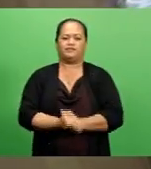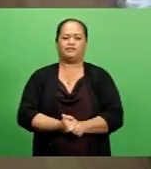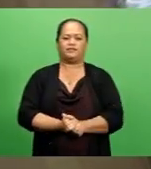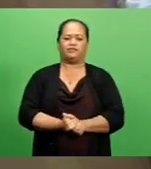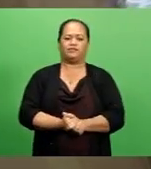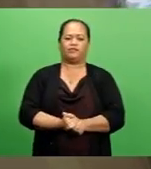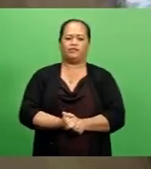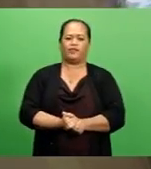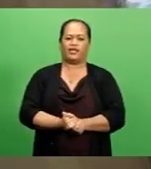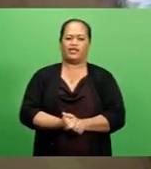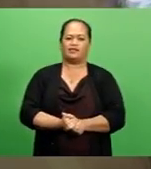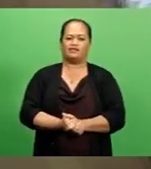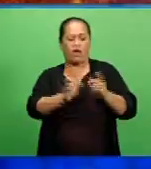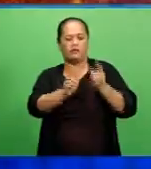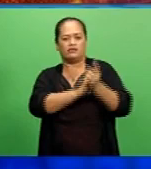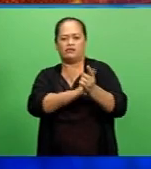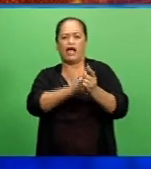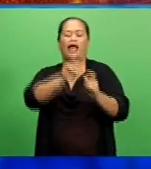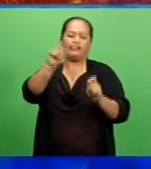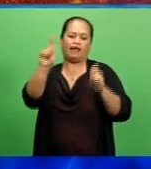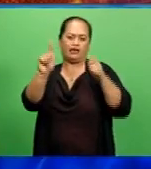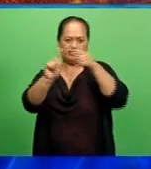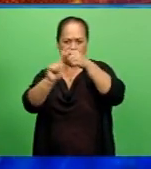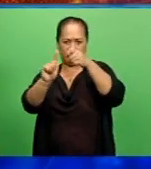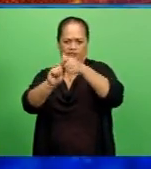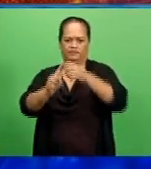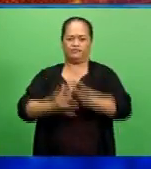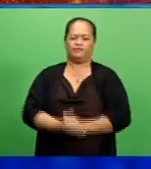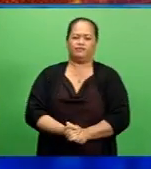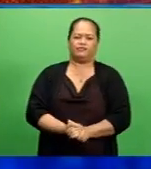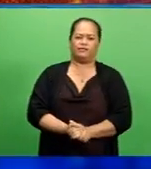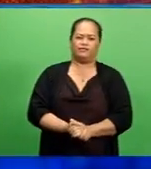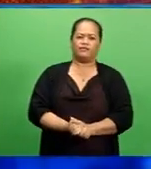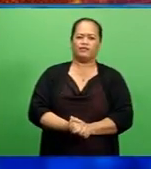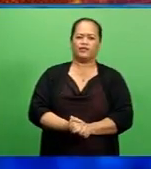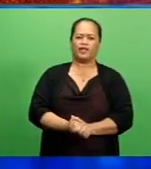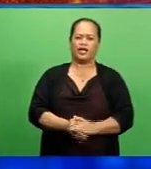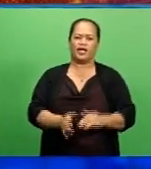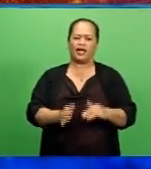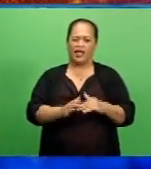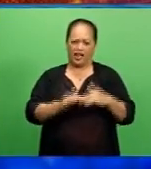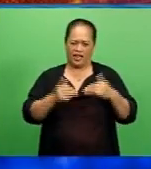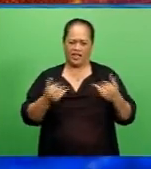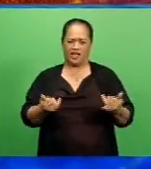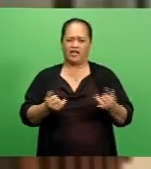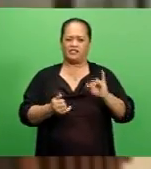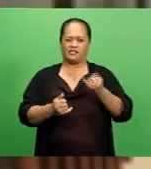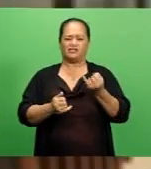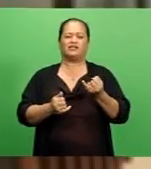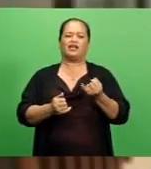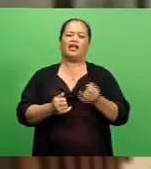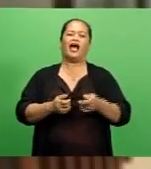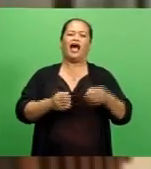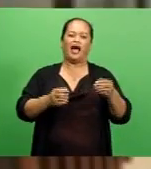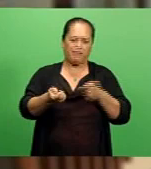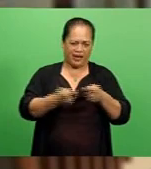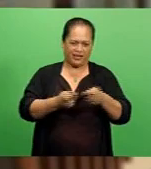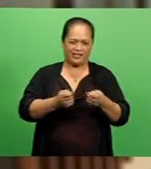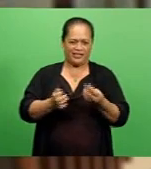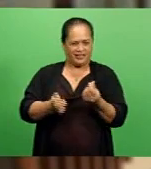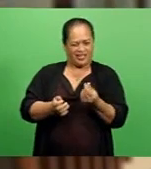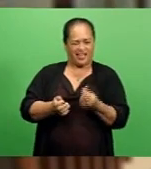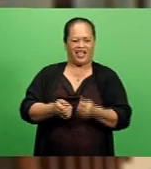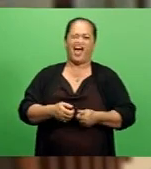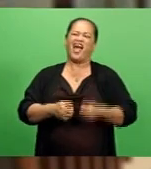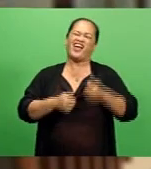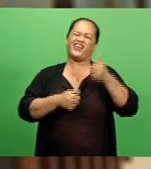Jeshulal, FBC News. Sanifa joins us now with the latest from the money market. Good evening.